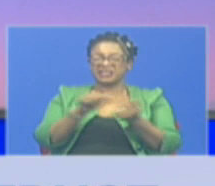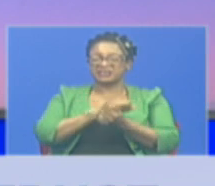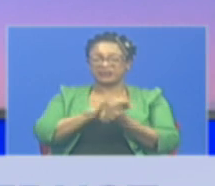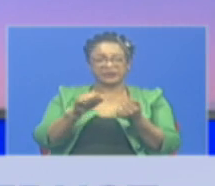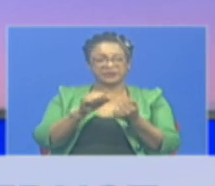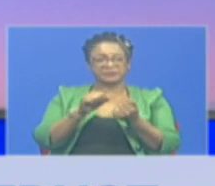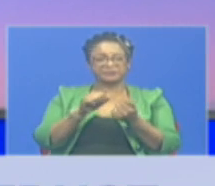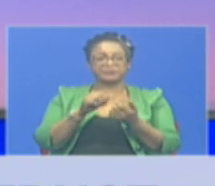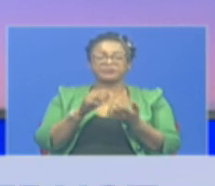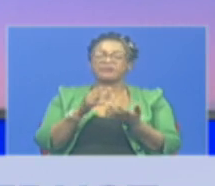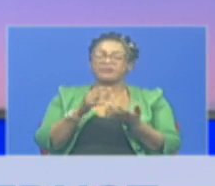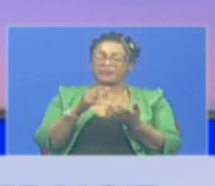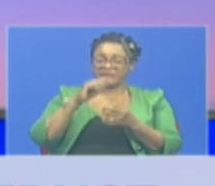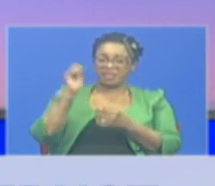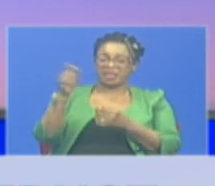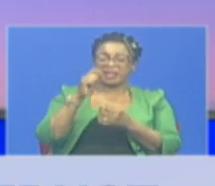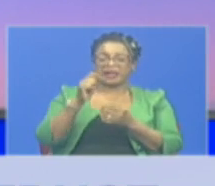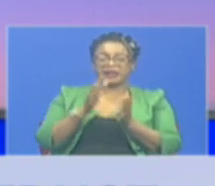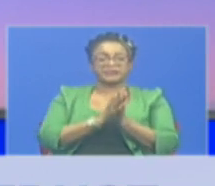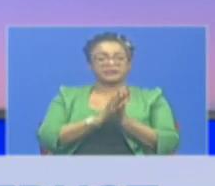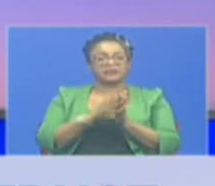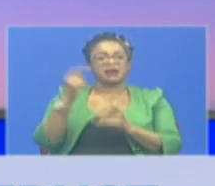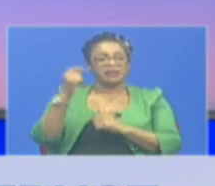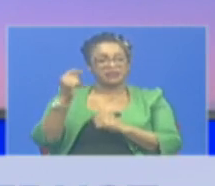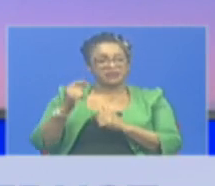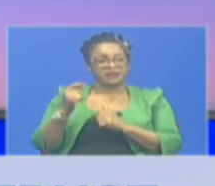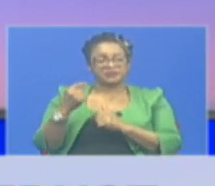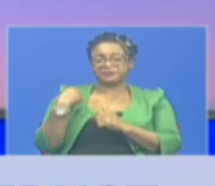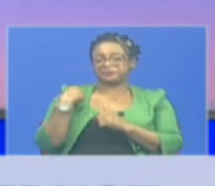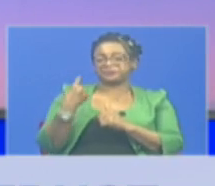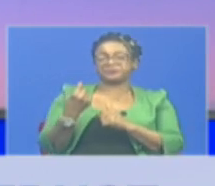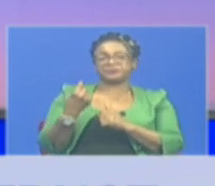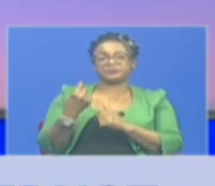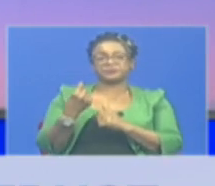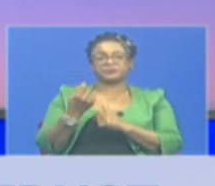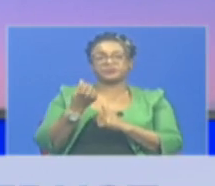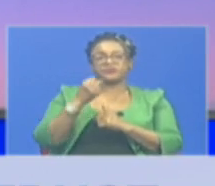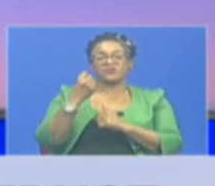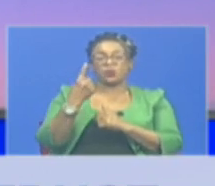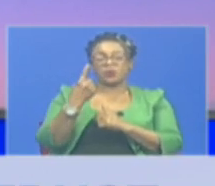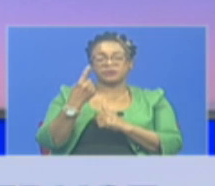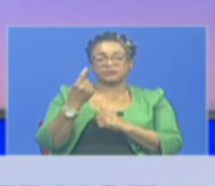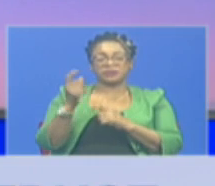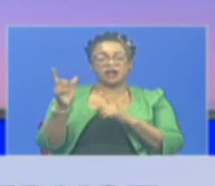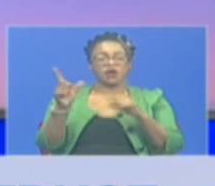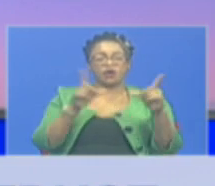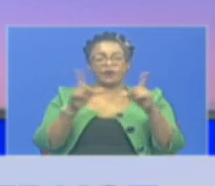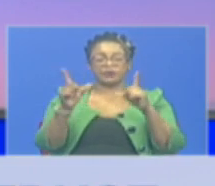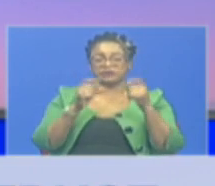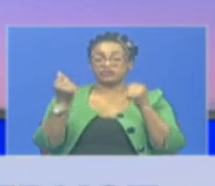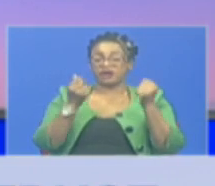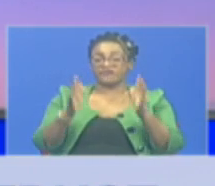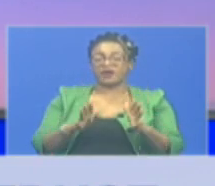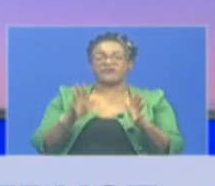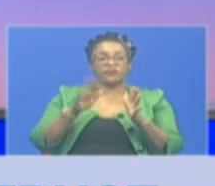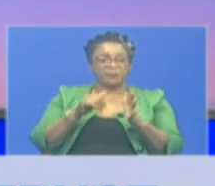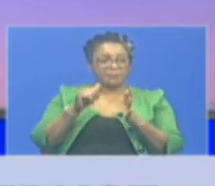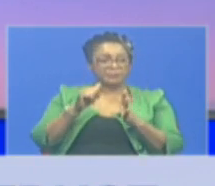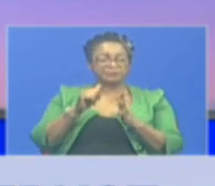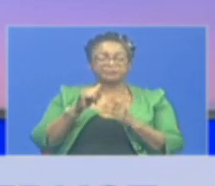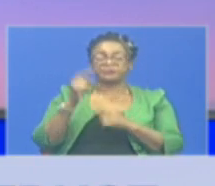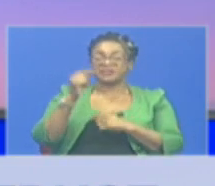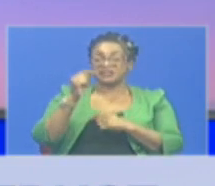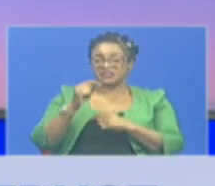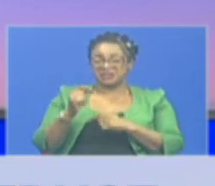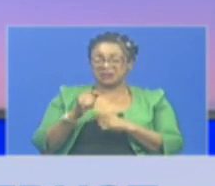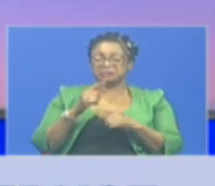her neighbor Tanzania. According to the latest numbers, 51 truck drivers from Tanzania tested positive for